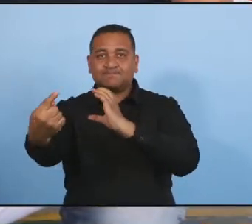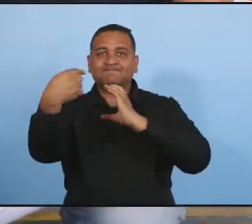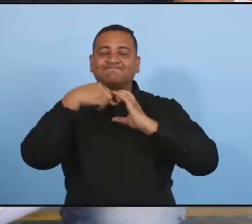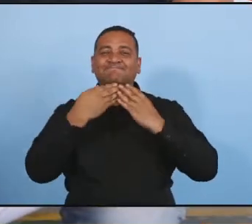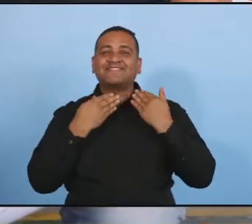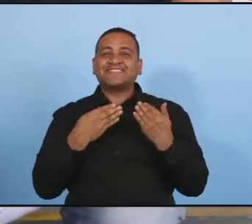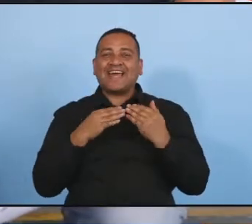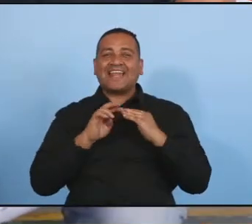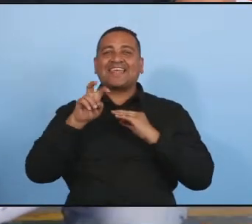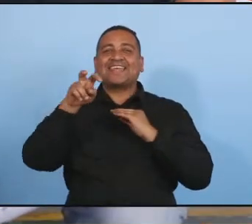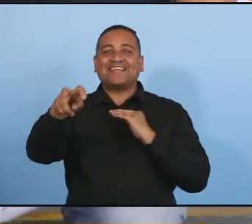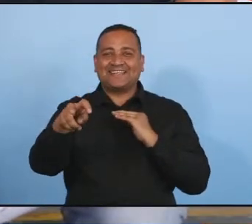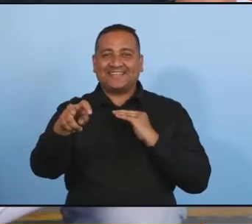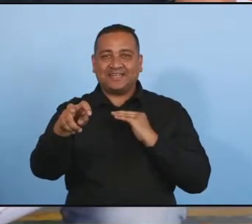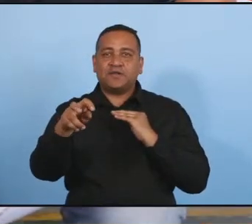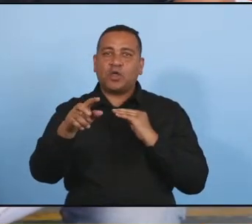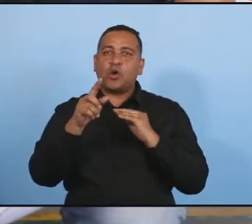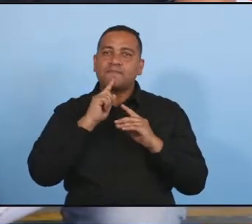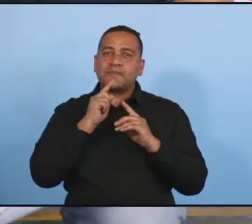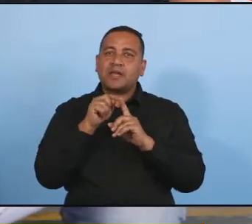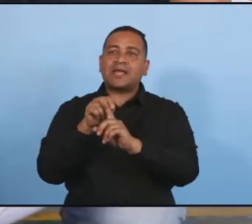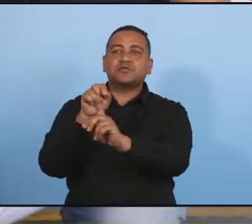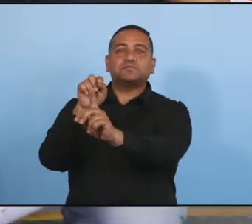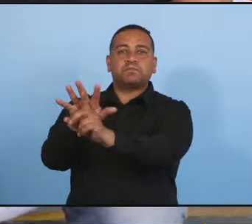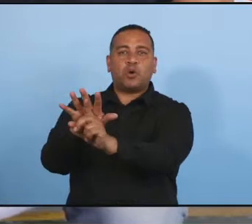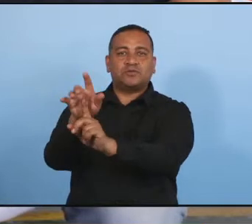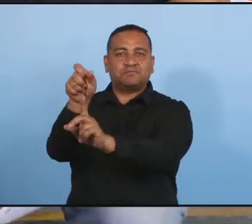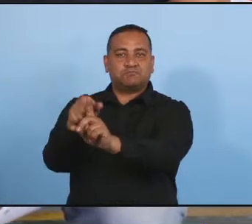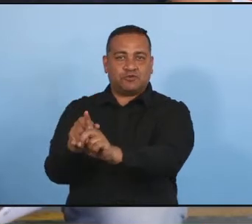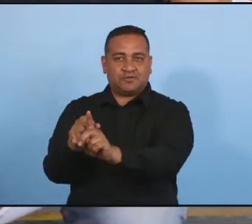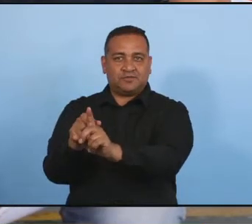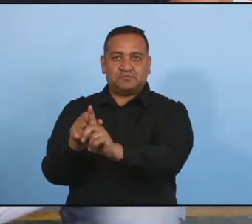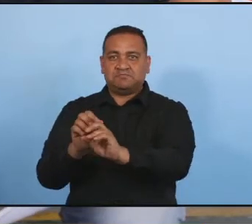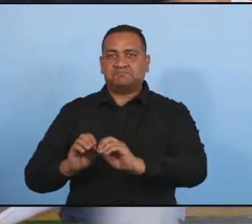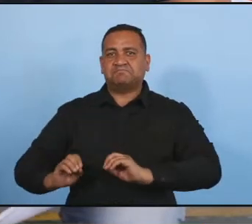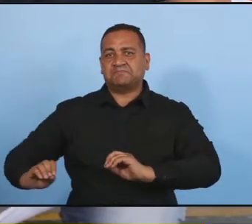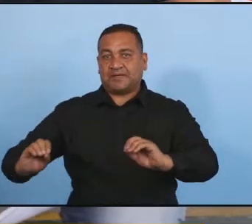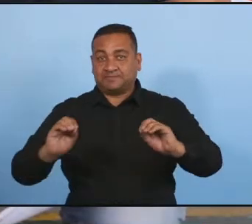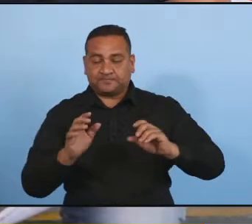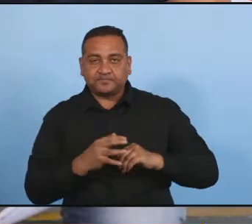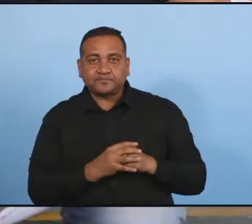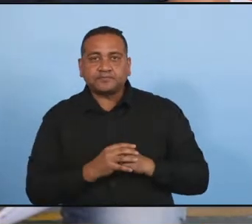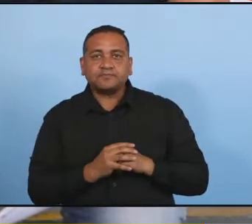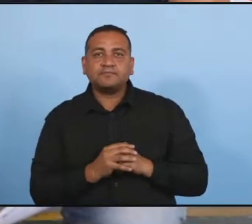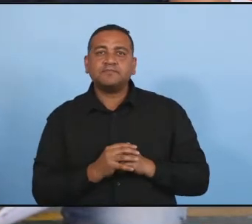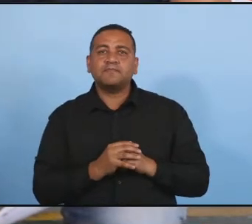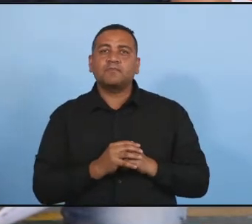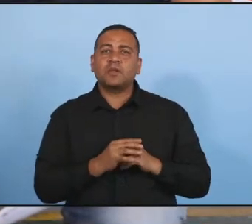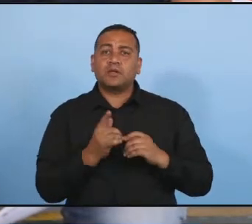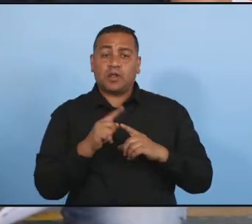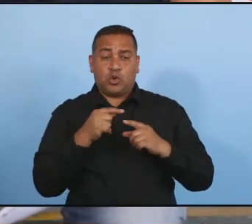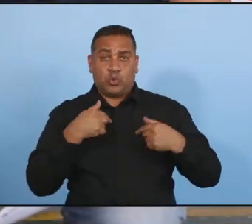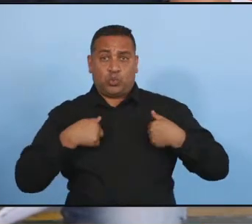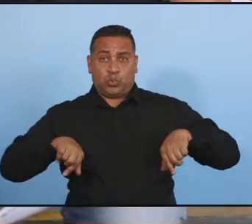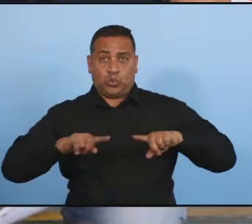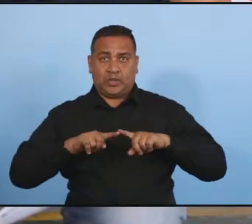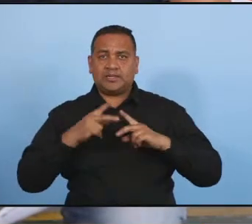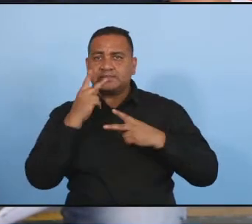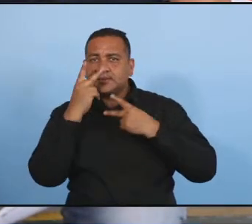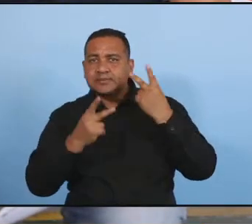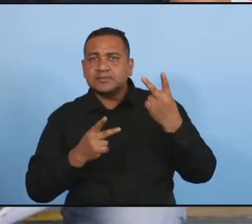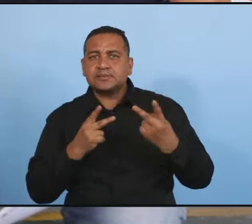had exposure based on the company and the products that are produced by that company. So this is where we identify particular